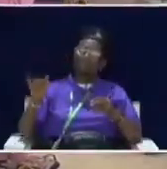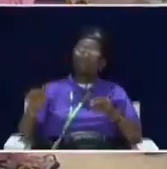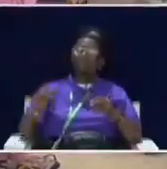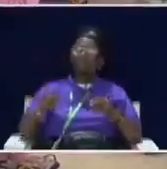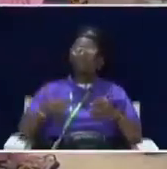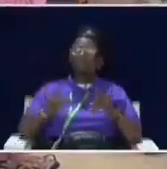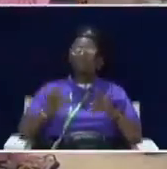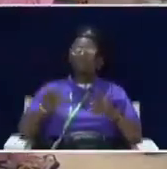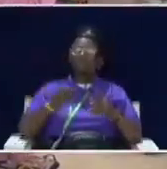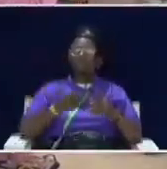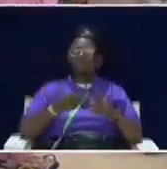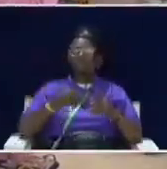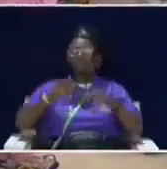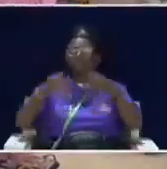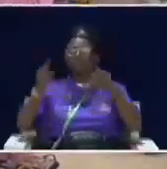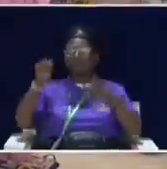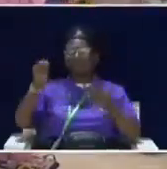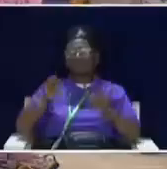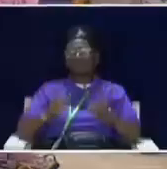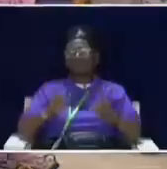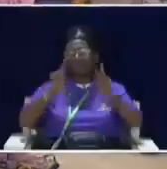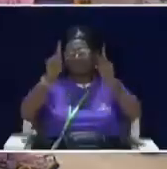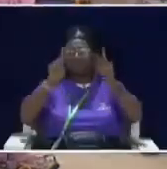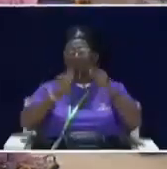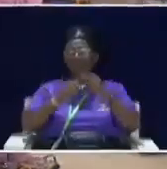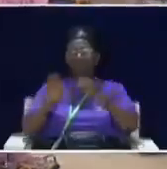Let's give him the opportunity to do what he alone can